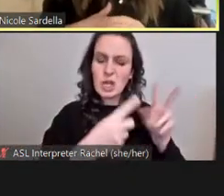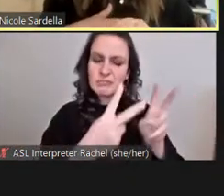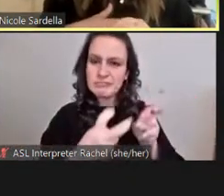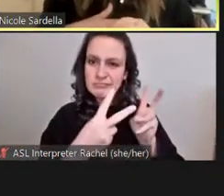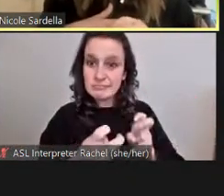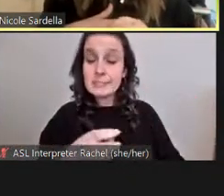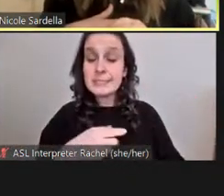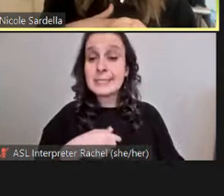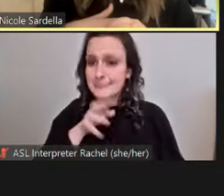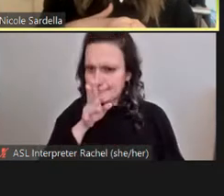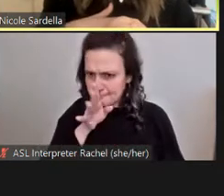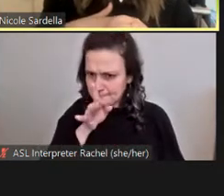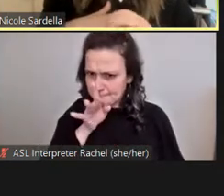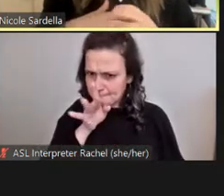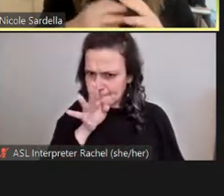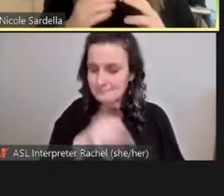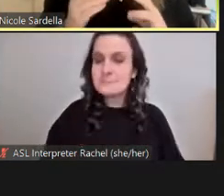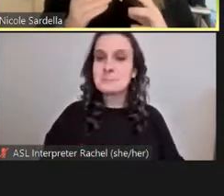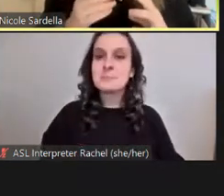I record,